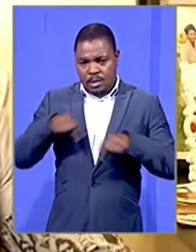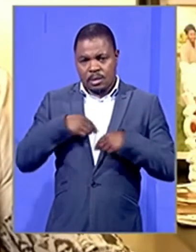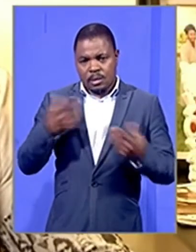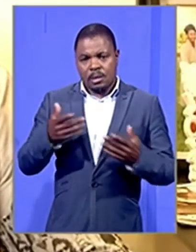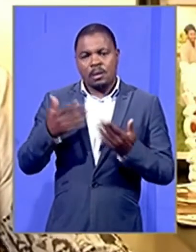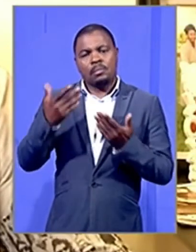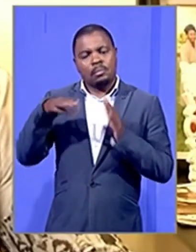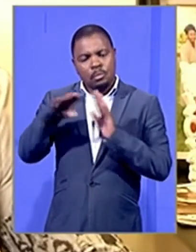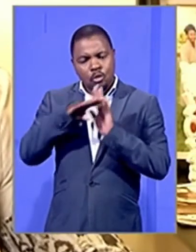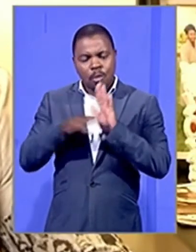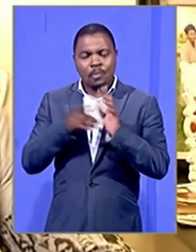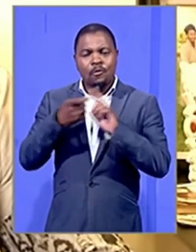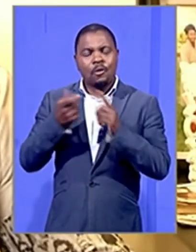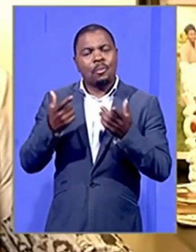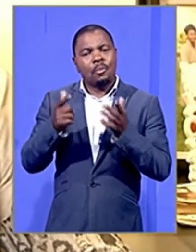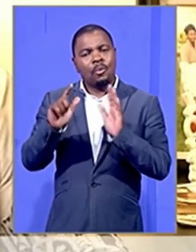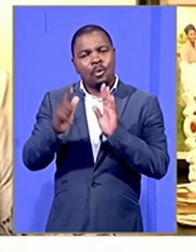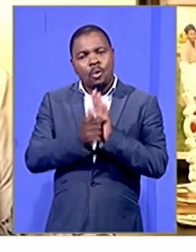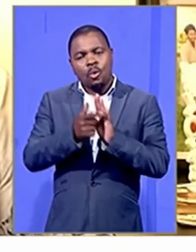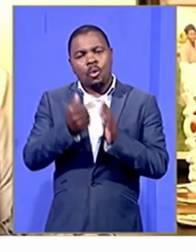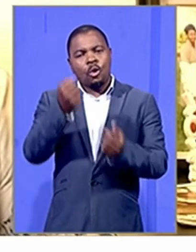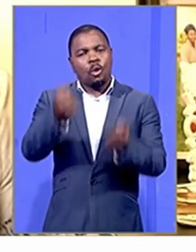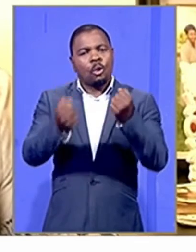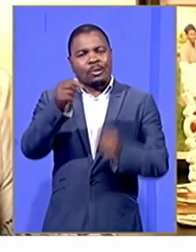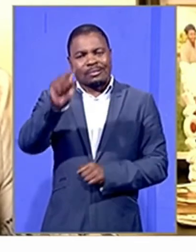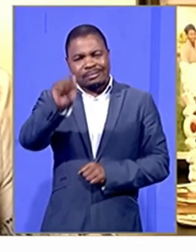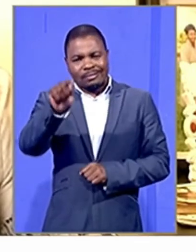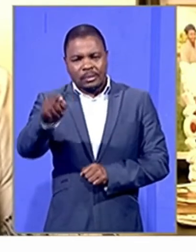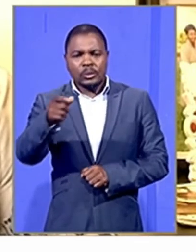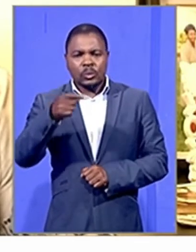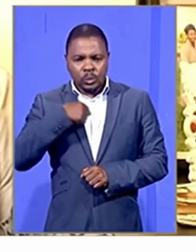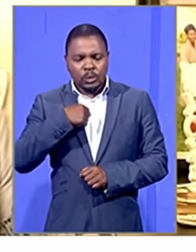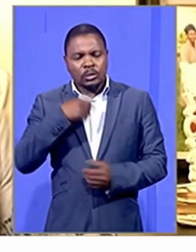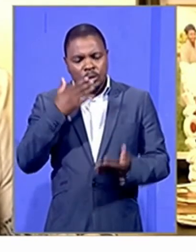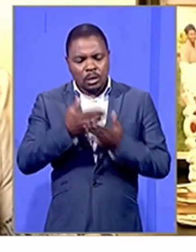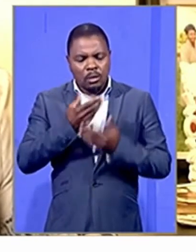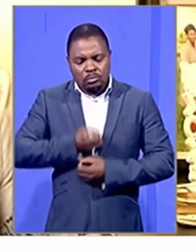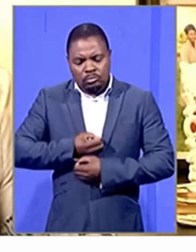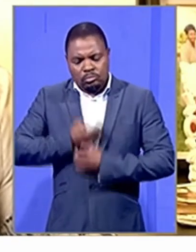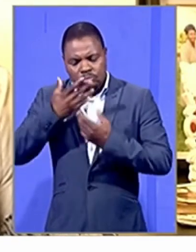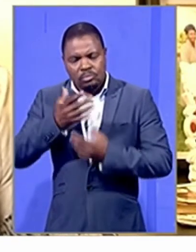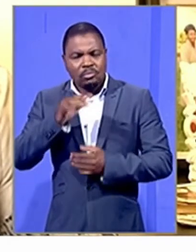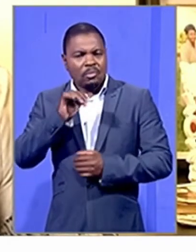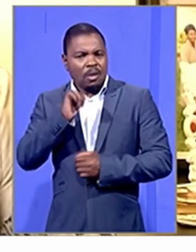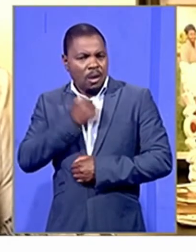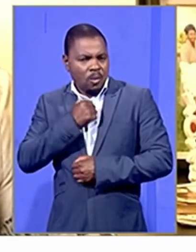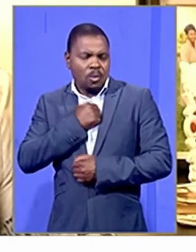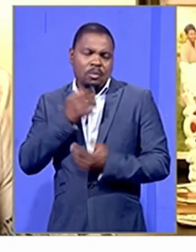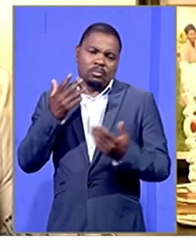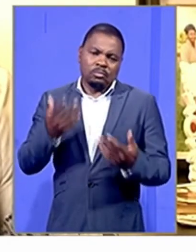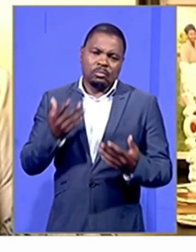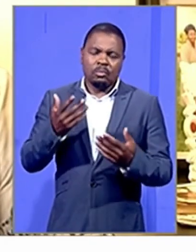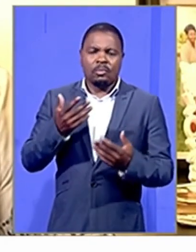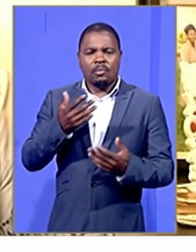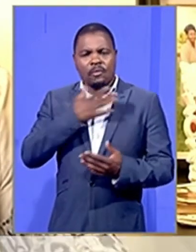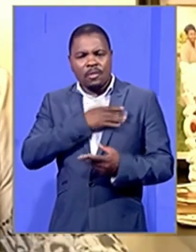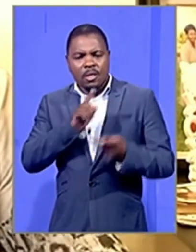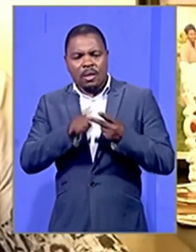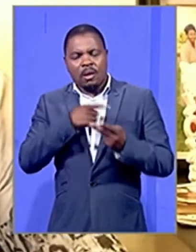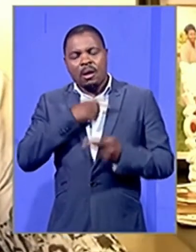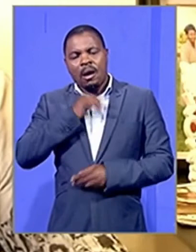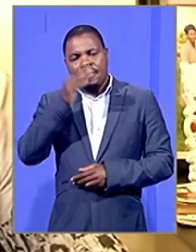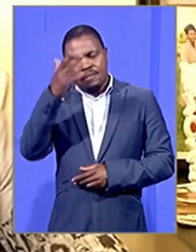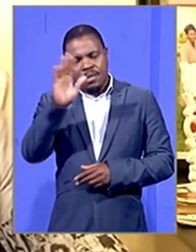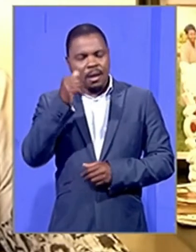lenane tsamaiso la molao or la makgotla sekelo hore re hlaise maikutlo a rona, re botse dipotso jwalo ka se re a